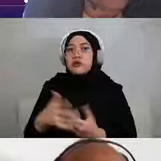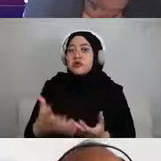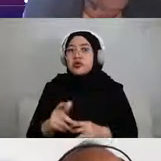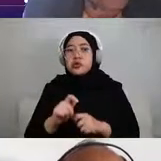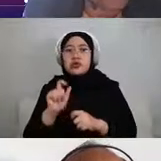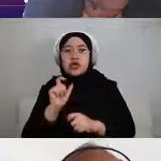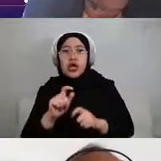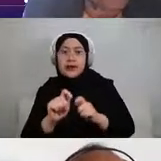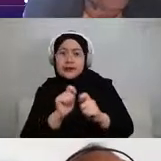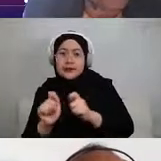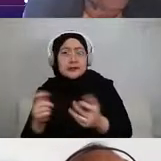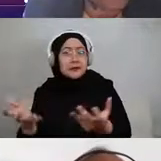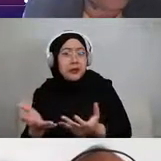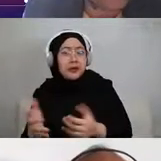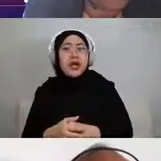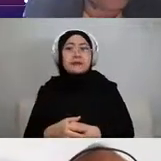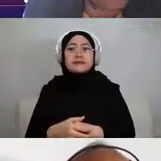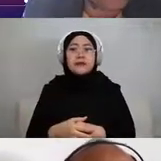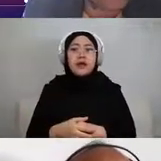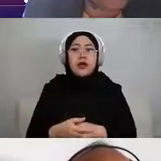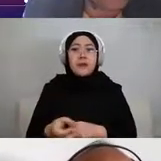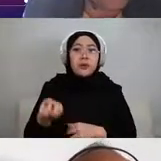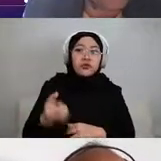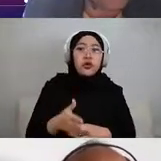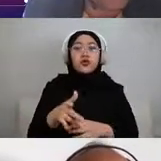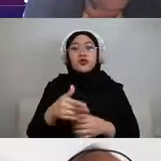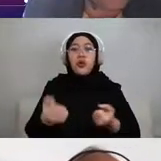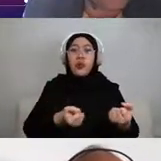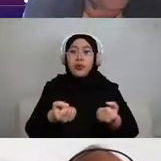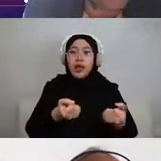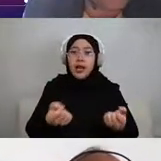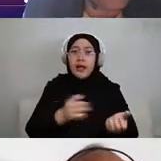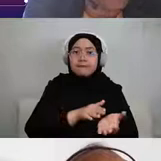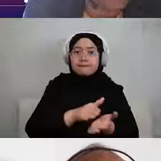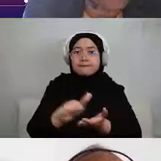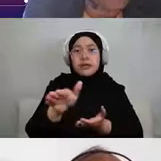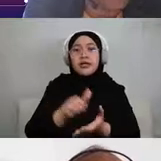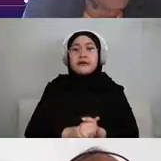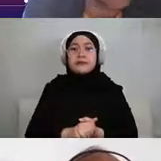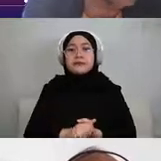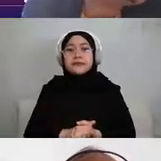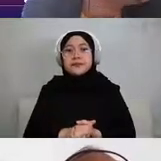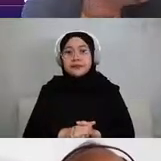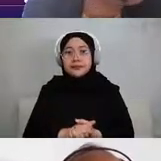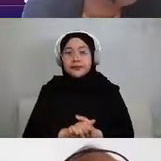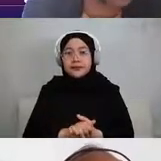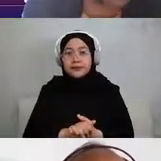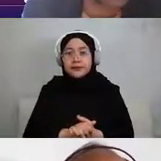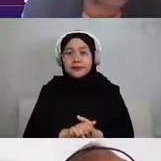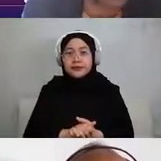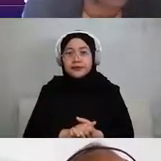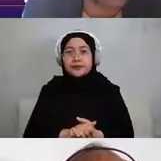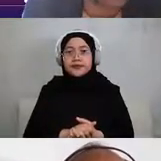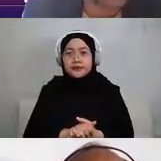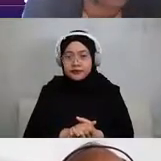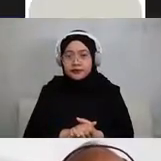parts we have reduced. So we just have a chassis and the electric motors. So we don't have that cumbersome